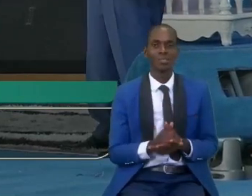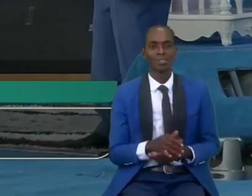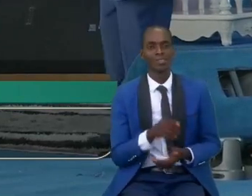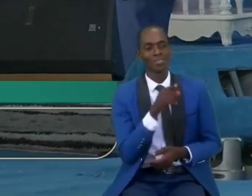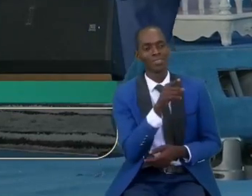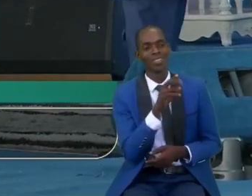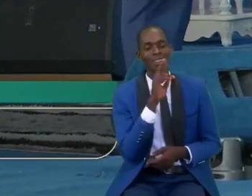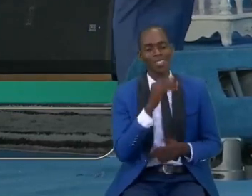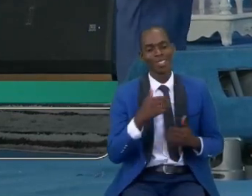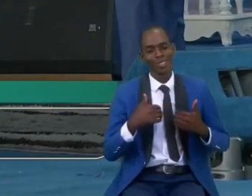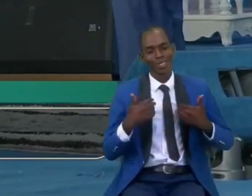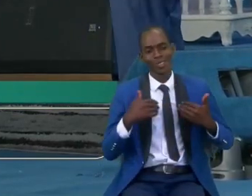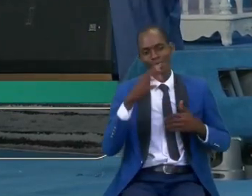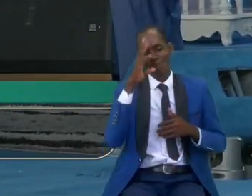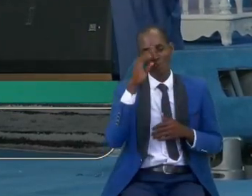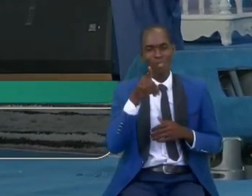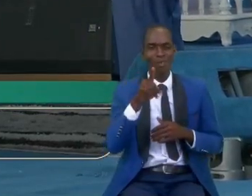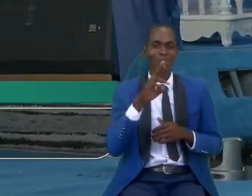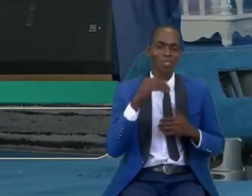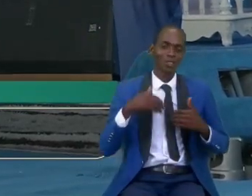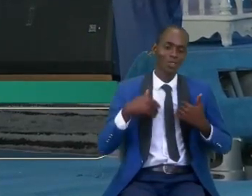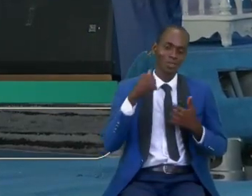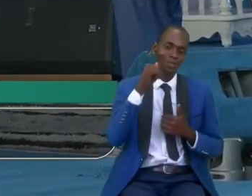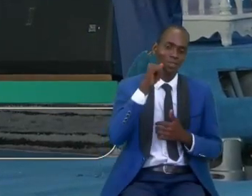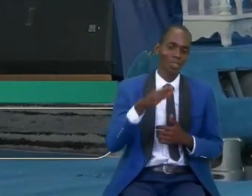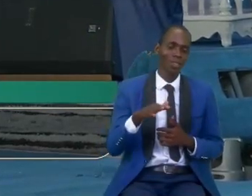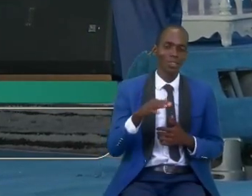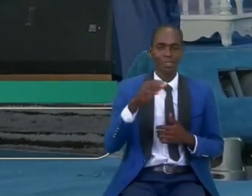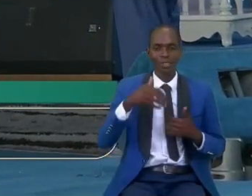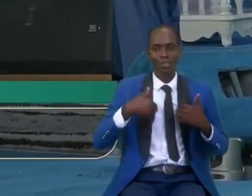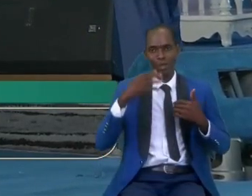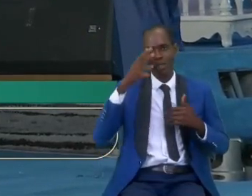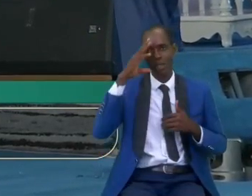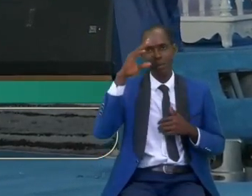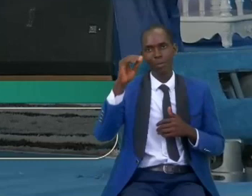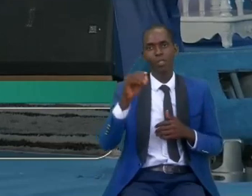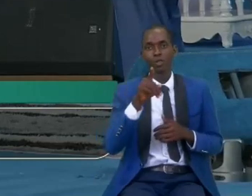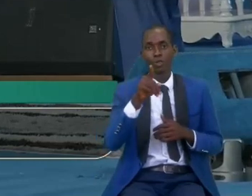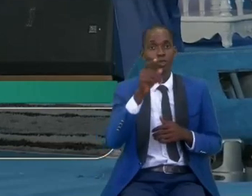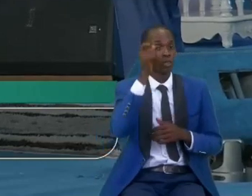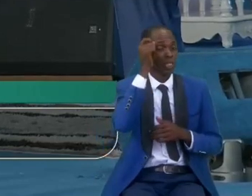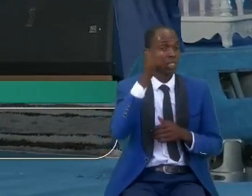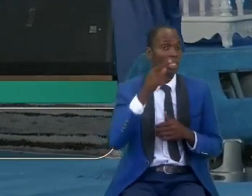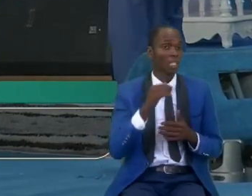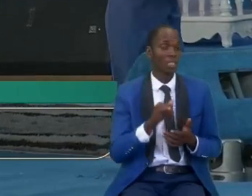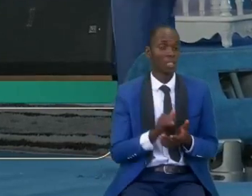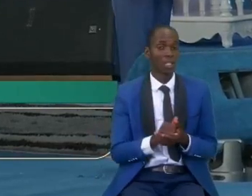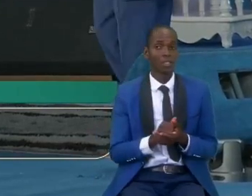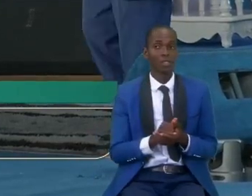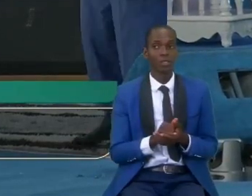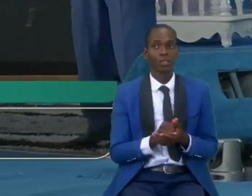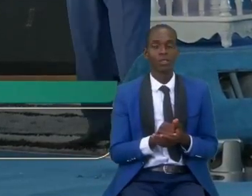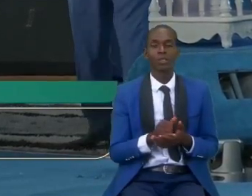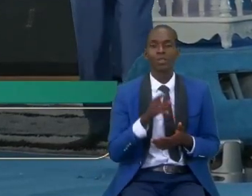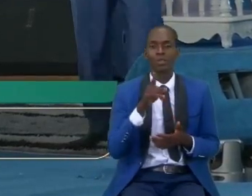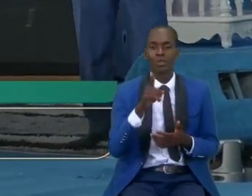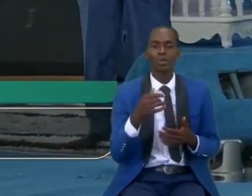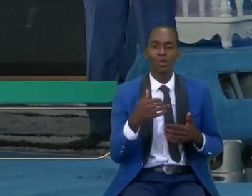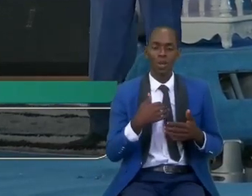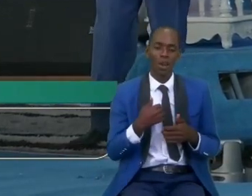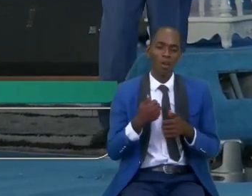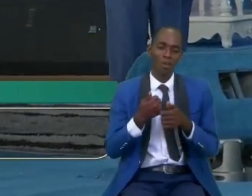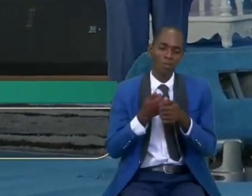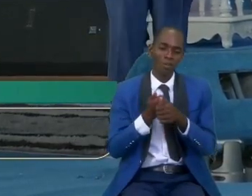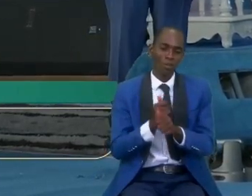you understand that you have followed the God of your fathers, you followed the